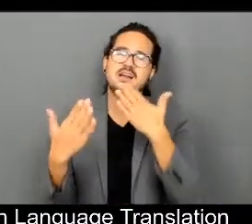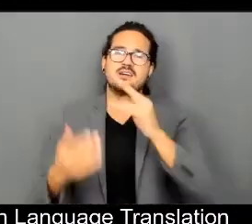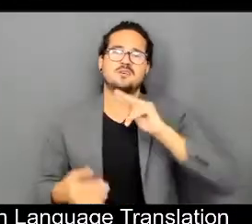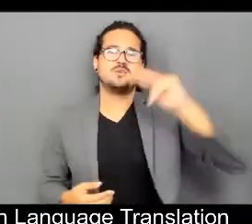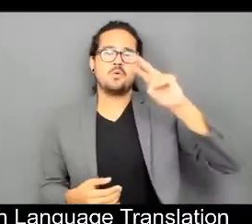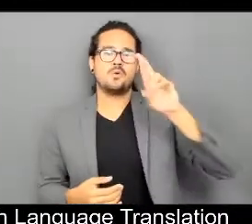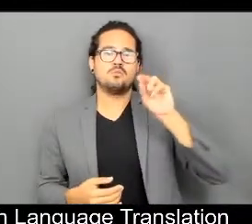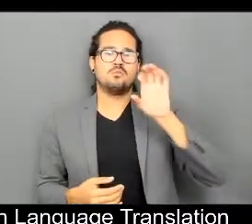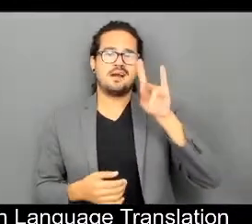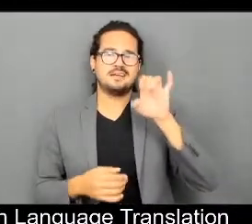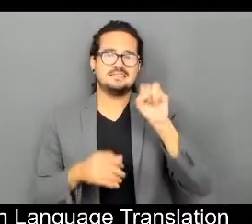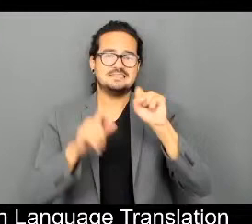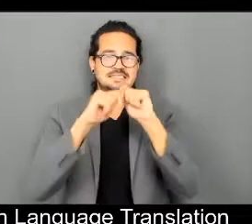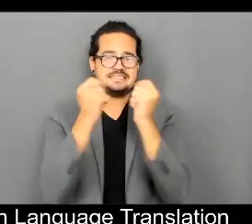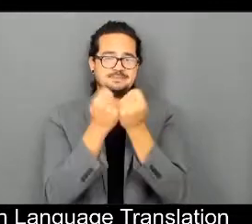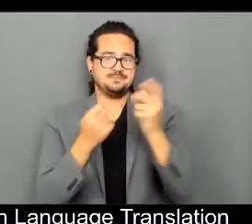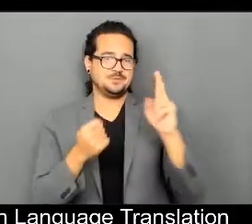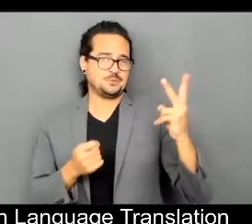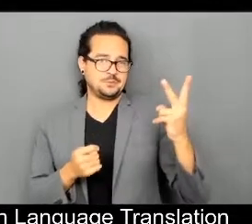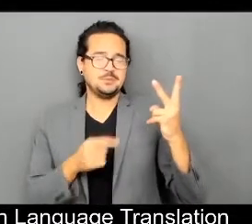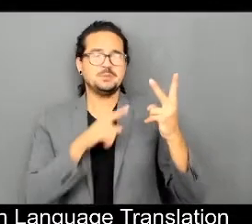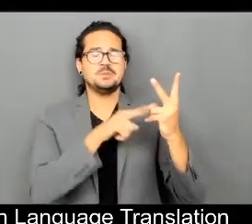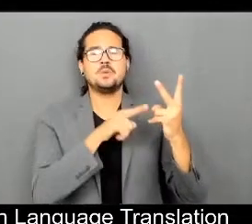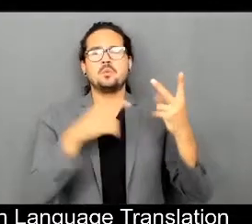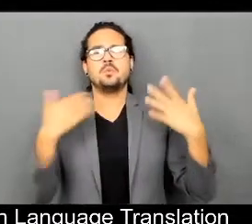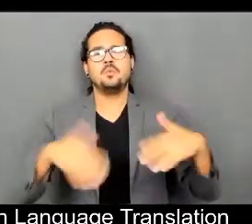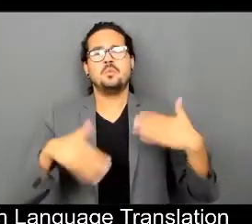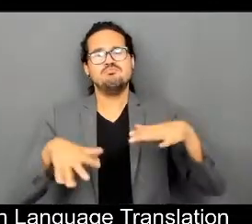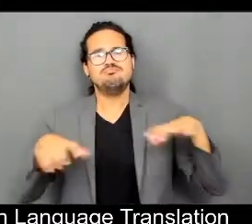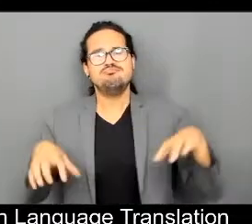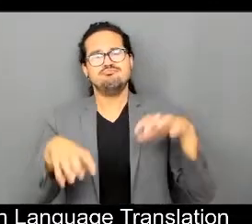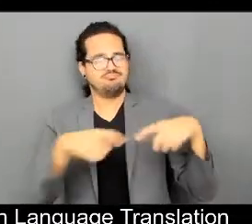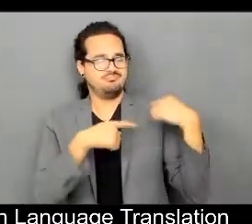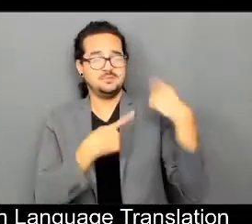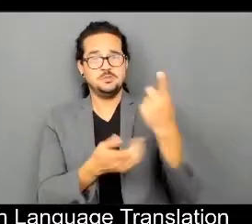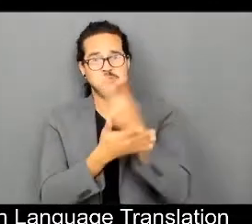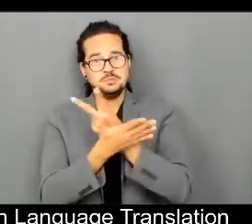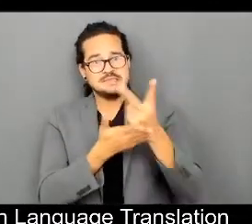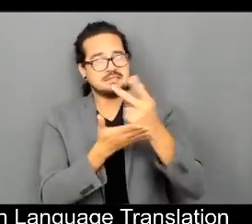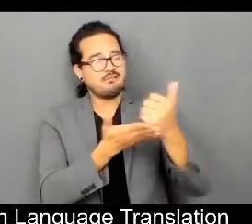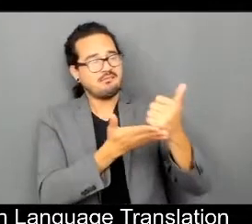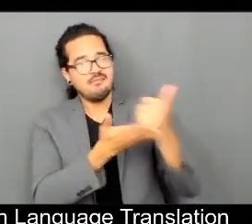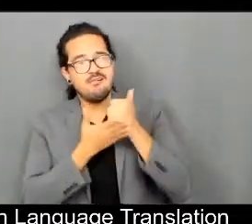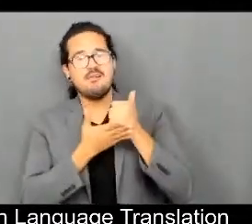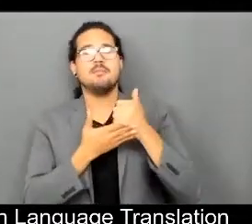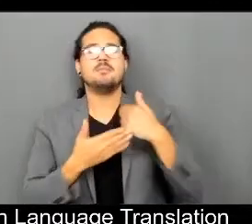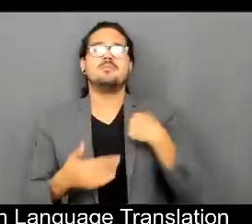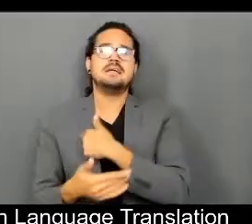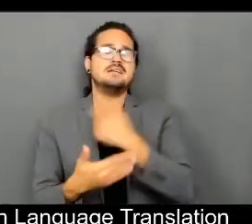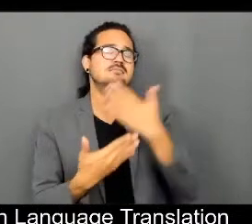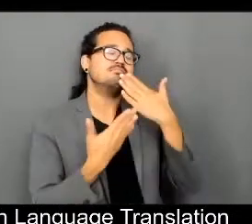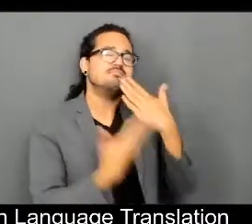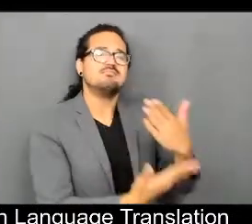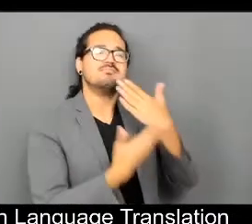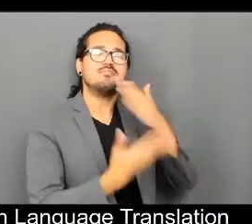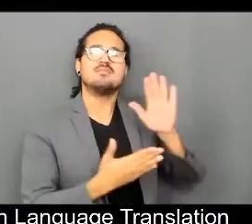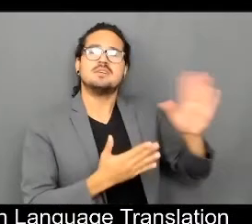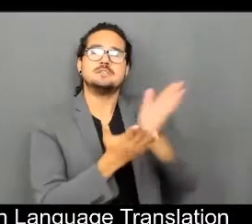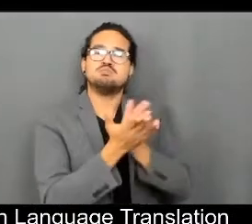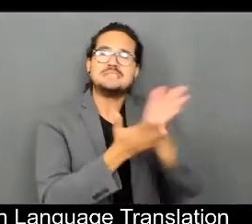few weeks. I think we can all appreciate the transparency, this process, so we can get out in front of